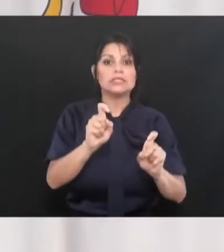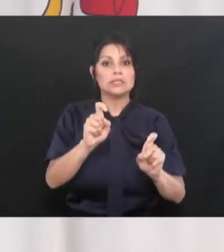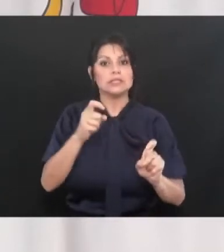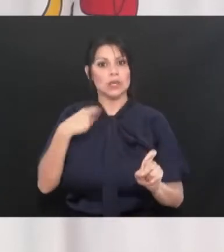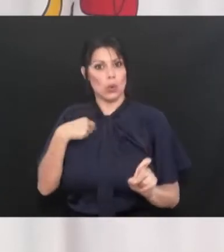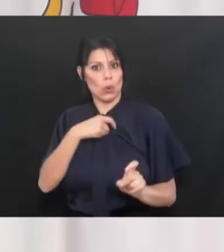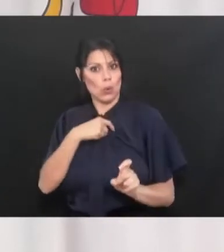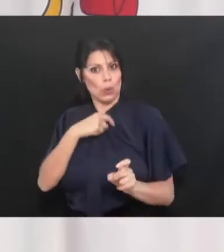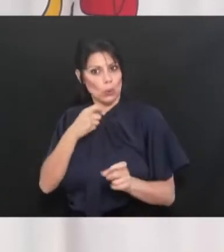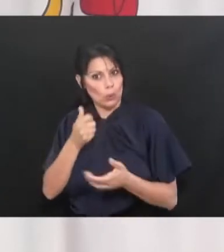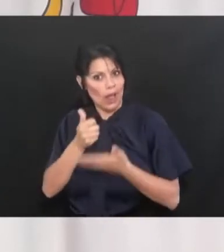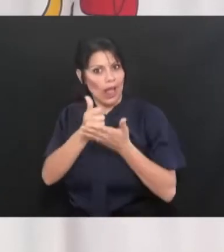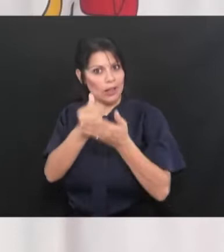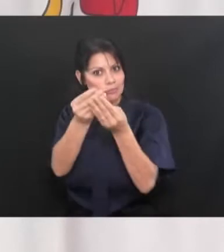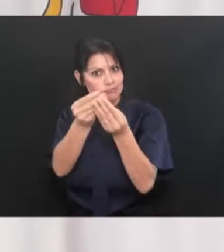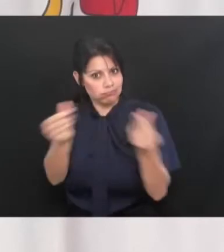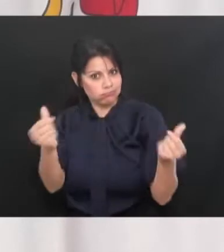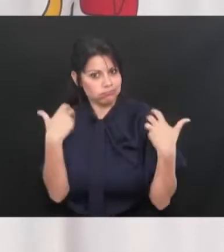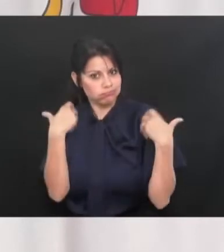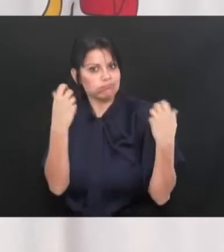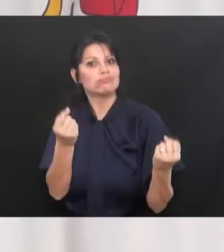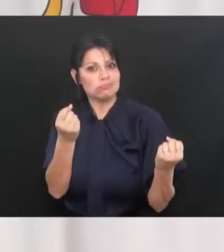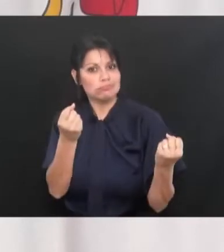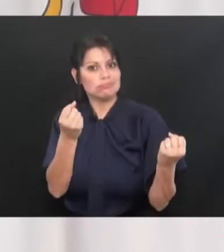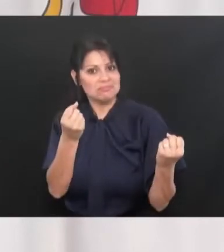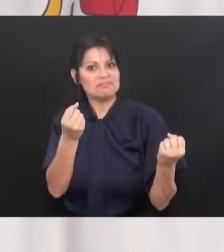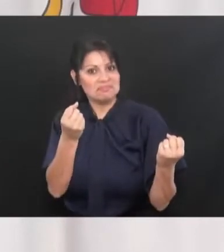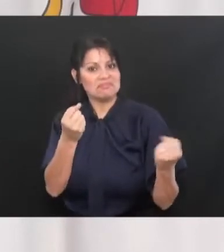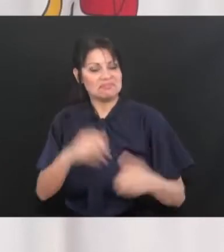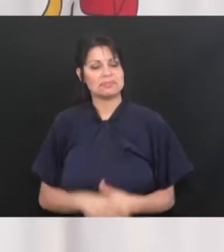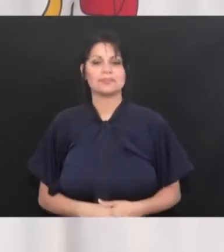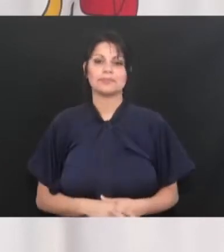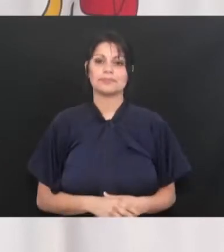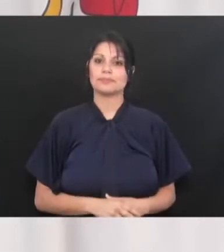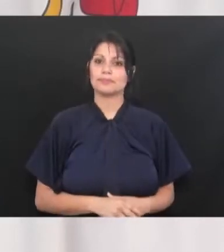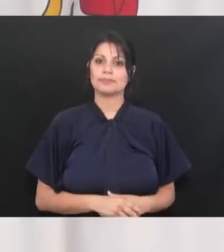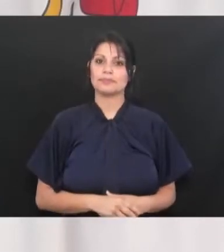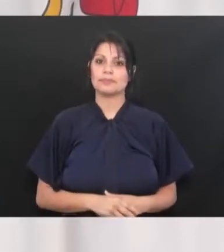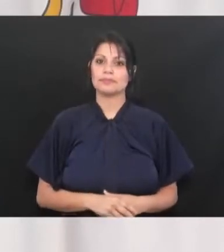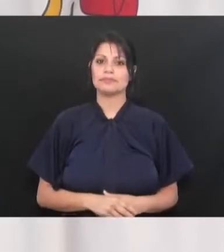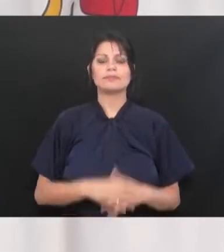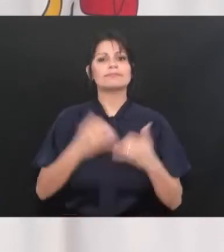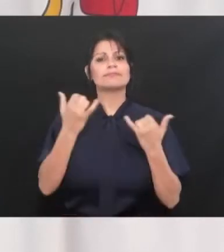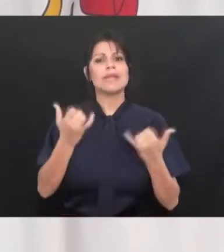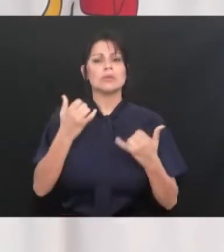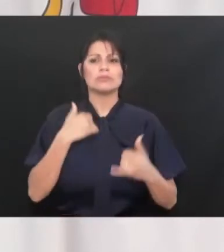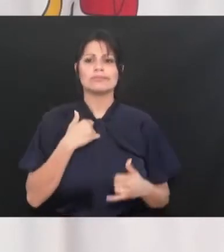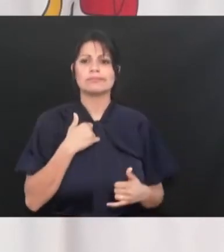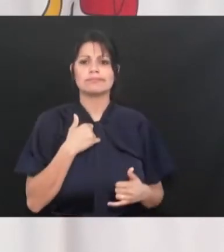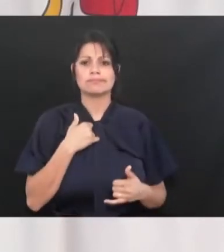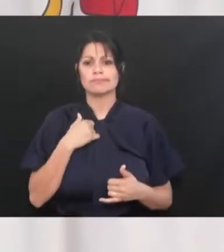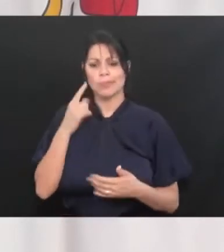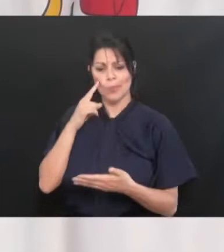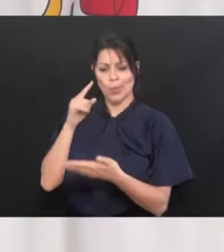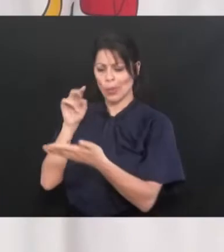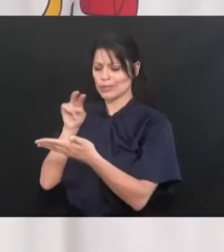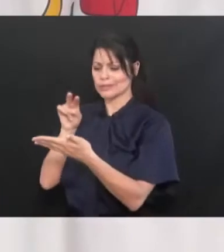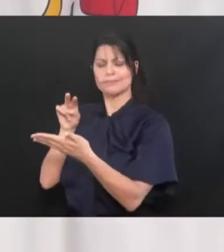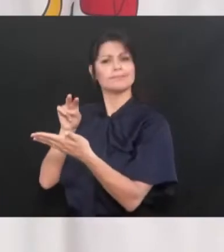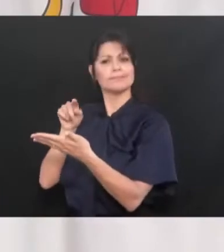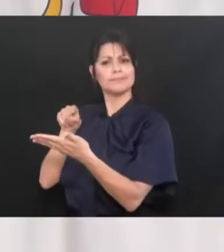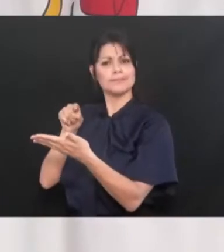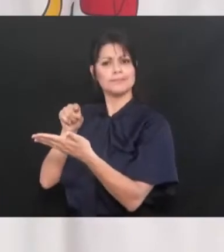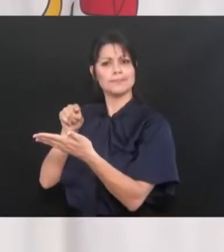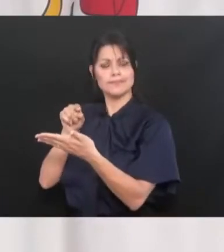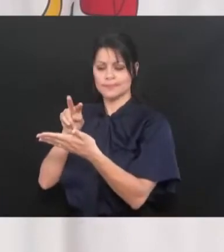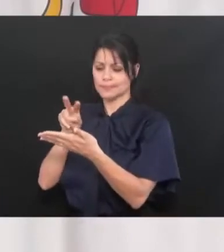we'll get rid of this thing and get rid of it as quickly as possible. I was just looking while I was talking right here through